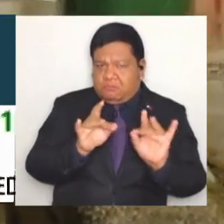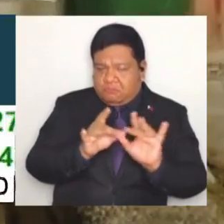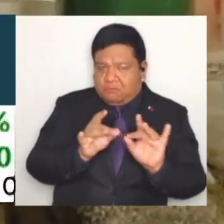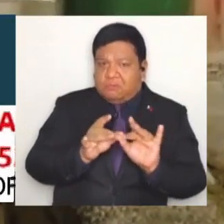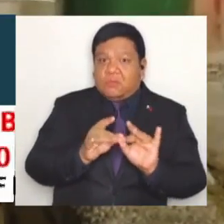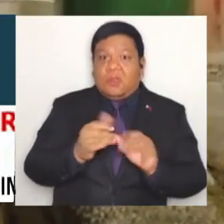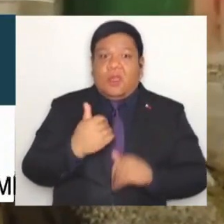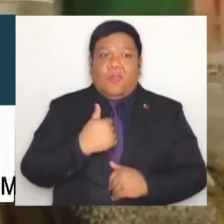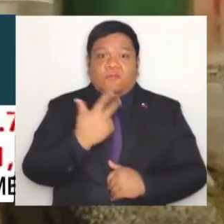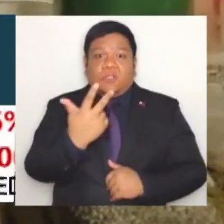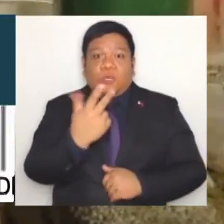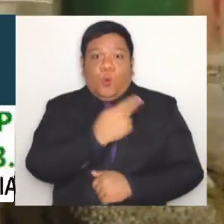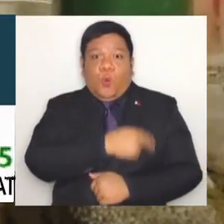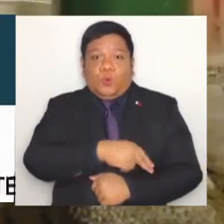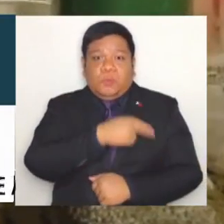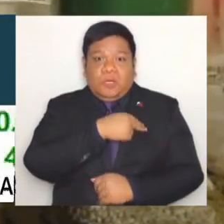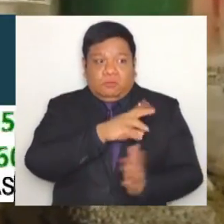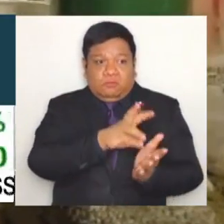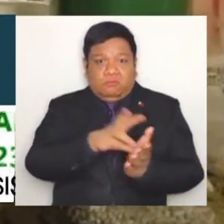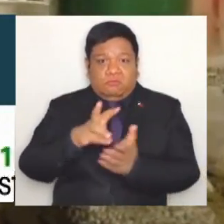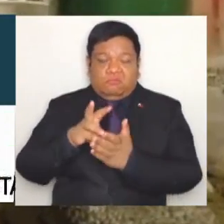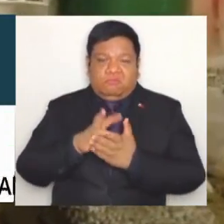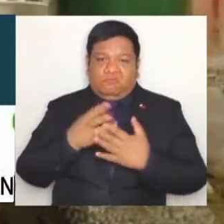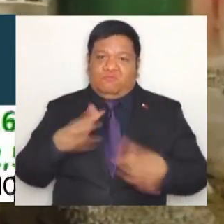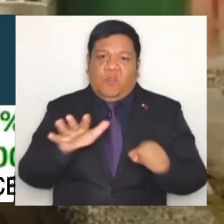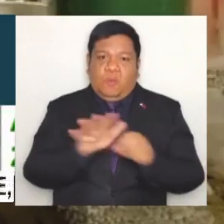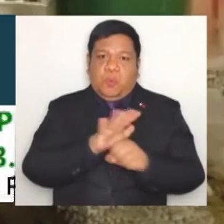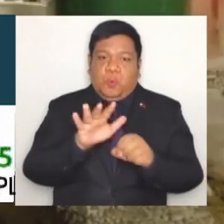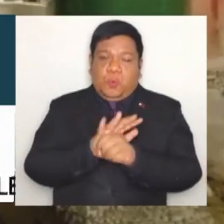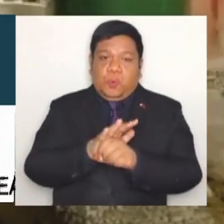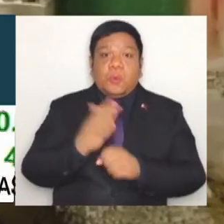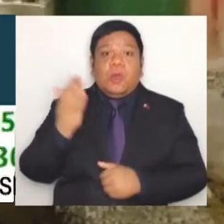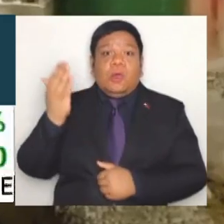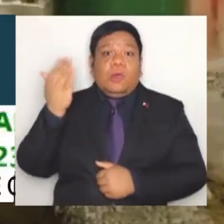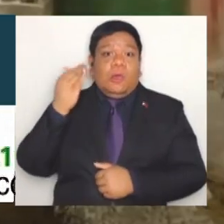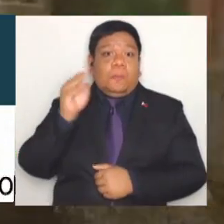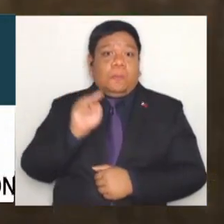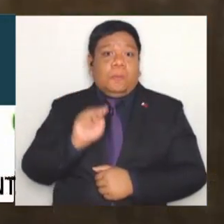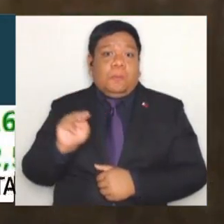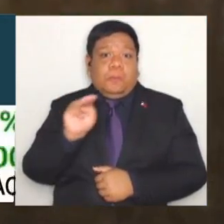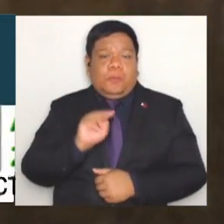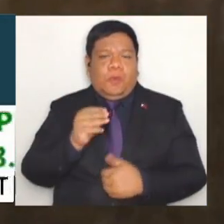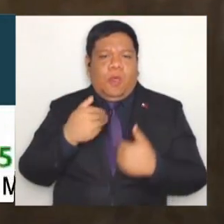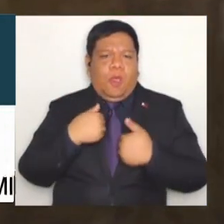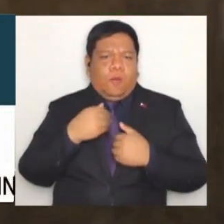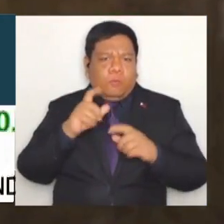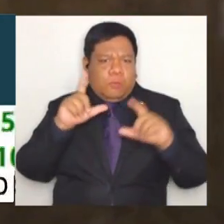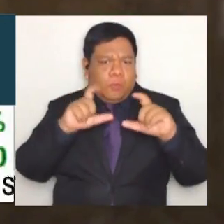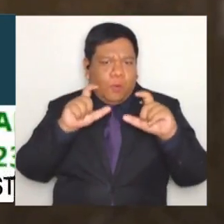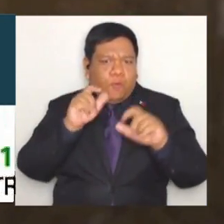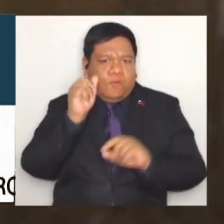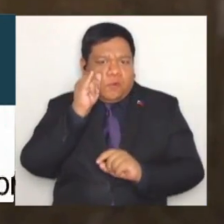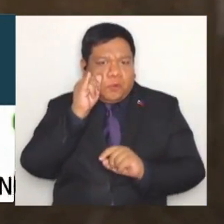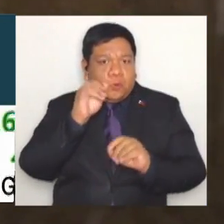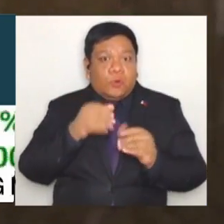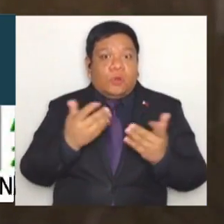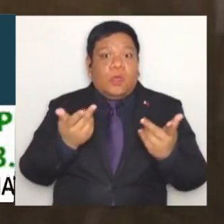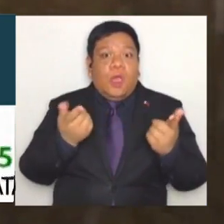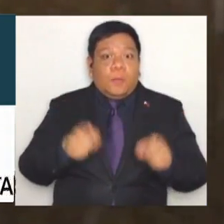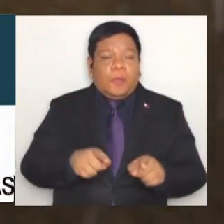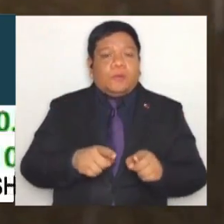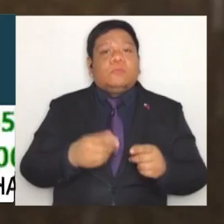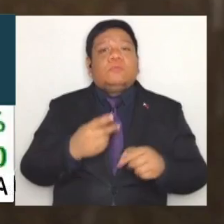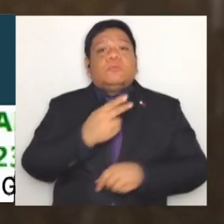are now full. On Monday, videos and photos circulated on social media showing patients lined up outside